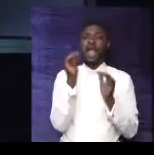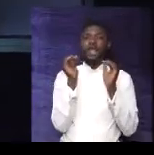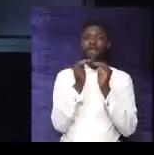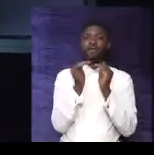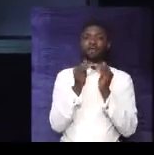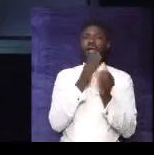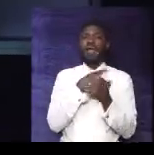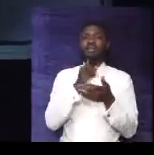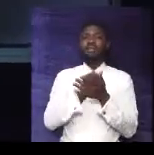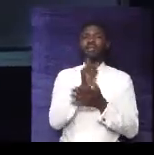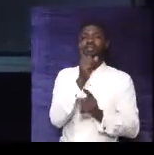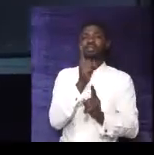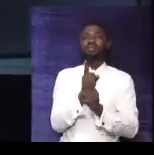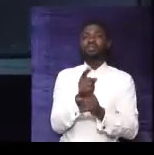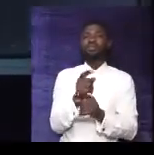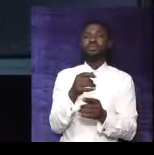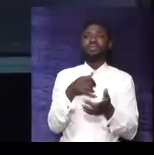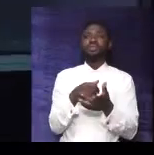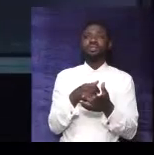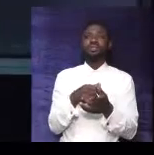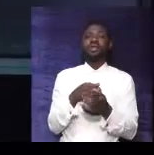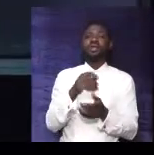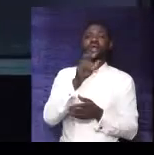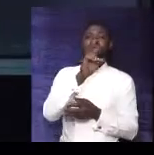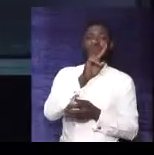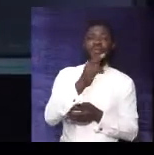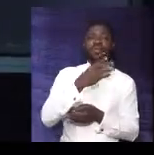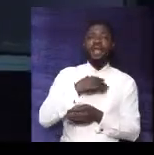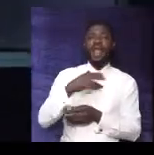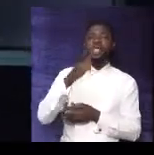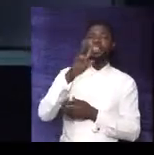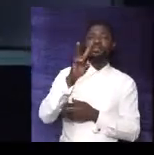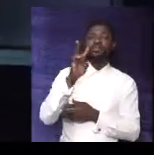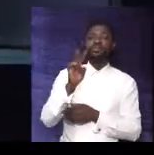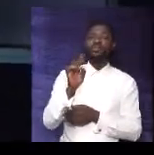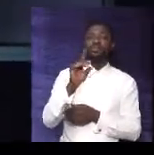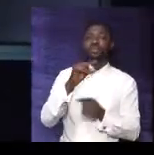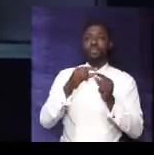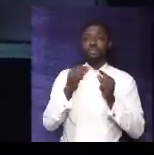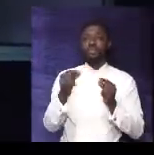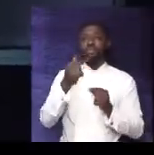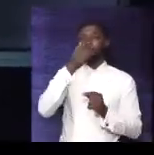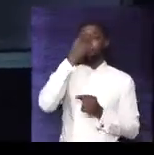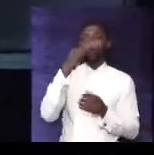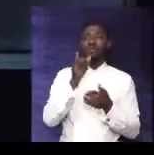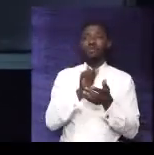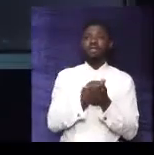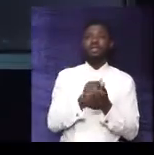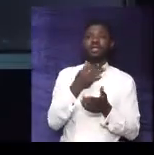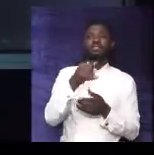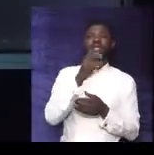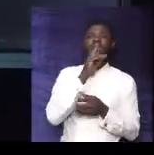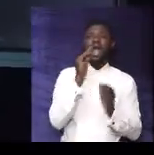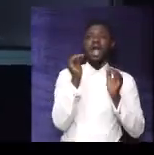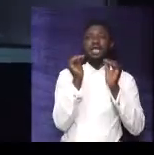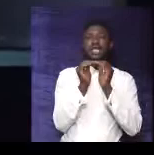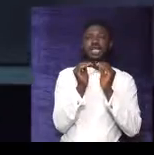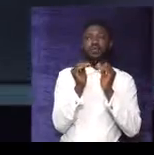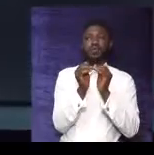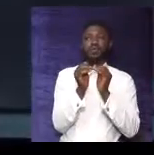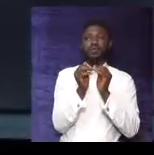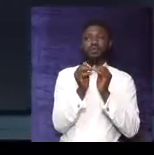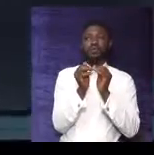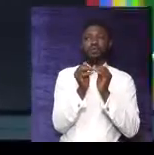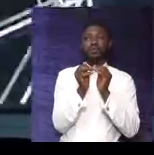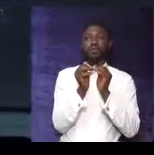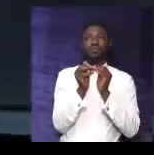are equal. And that is just it. That's what we have here. V and 32 degrees are vertically opposite, and because of that, they are equal.